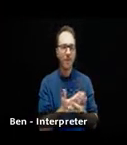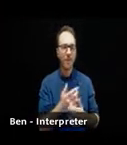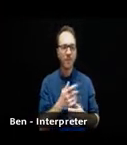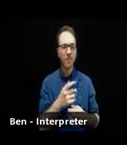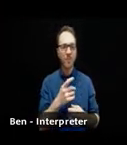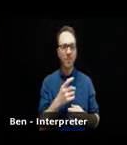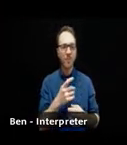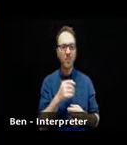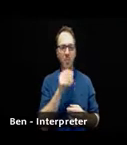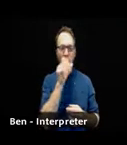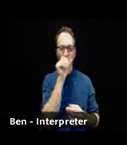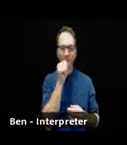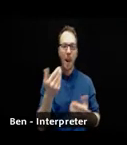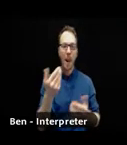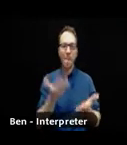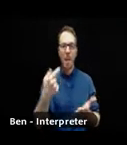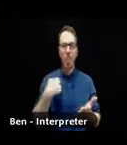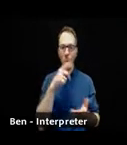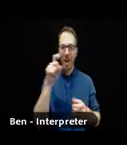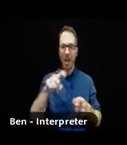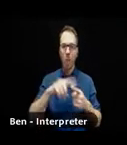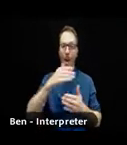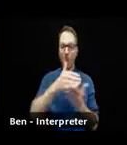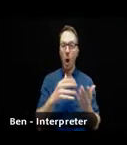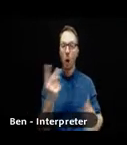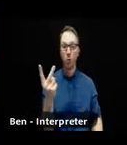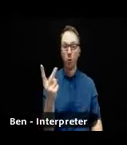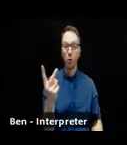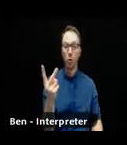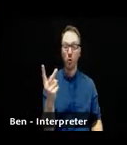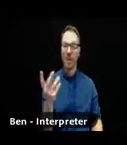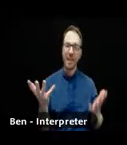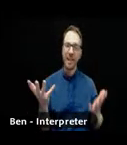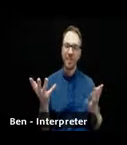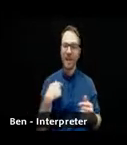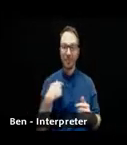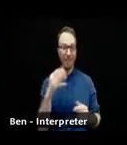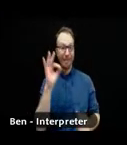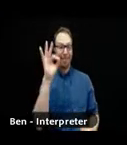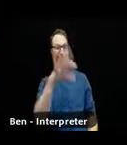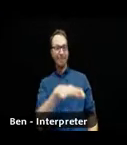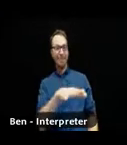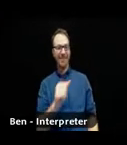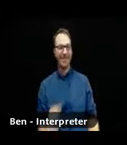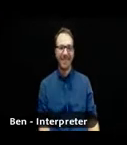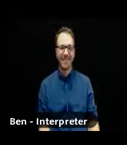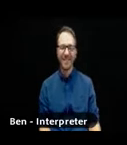know, I mean, maybe we're going to need to do a part two. So I'm just saying.